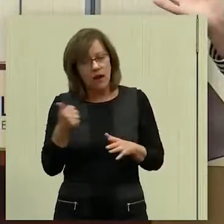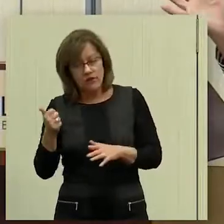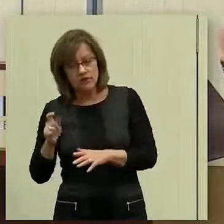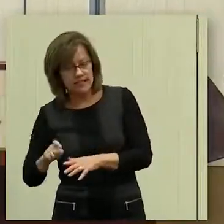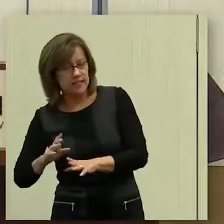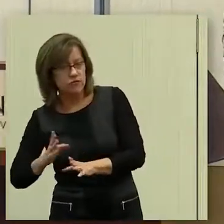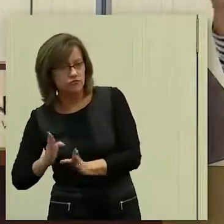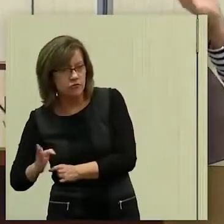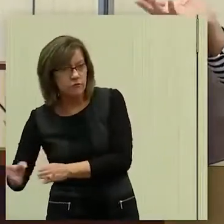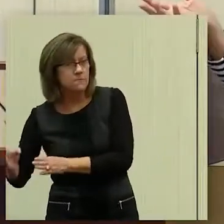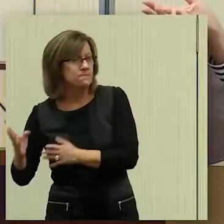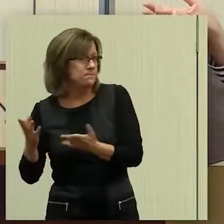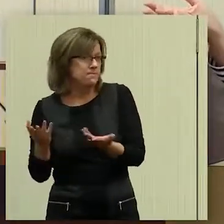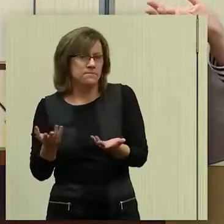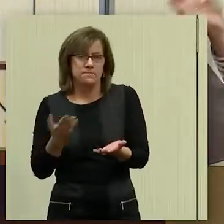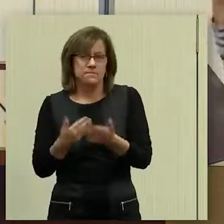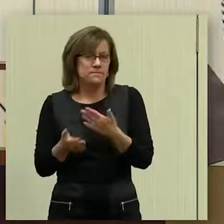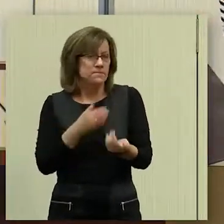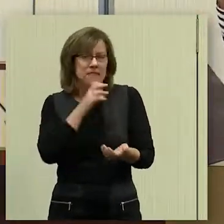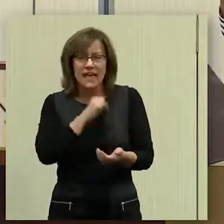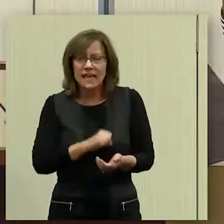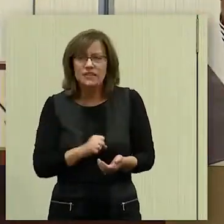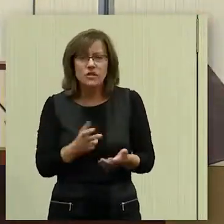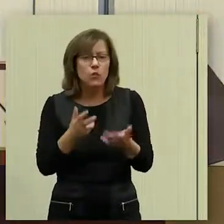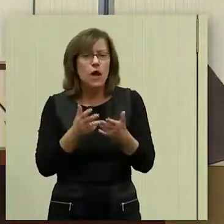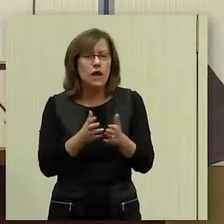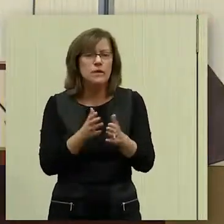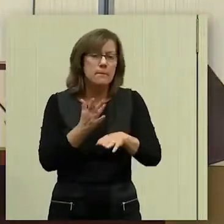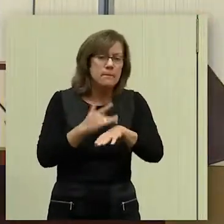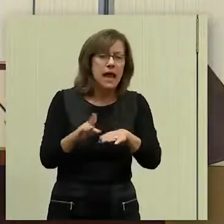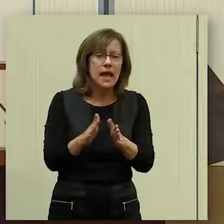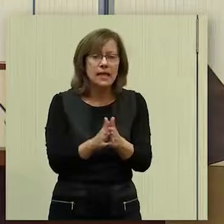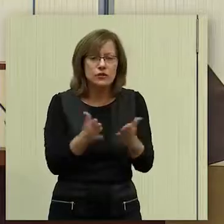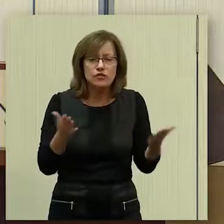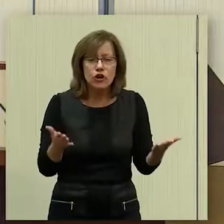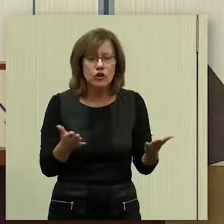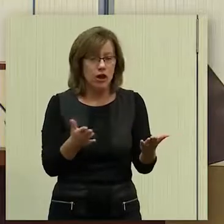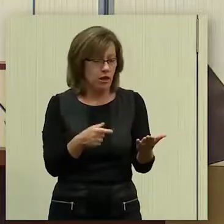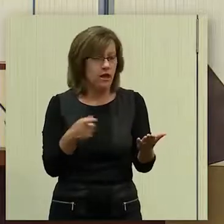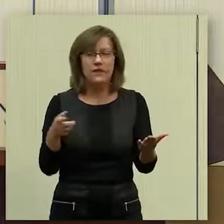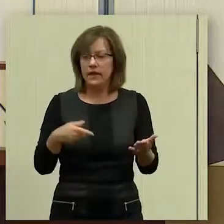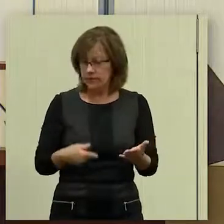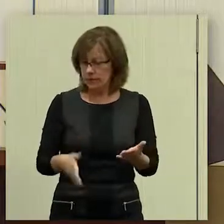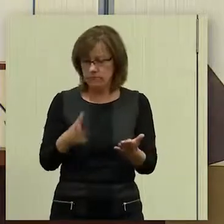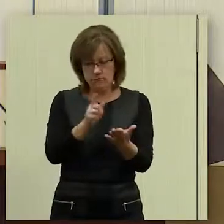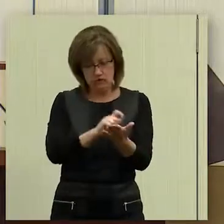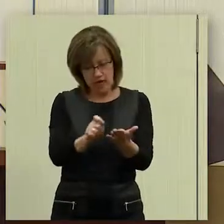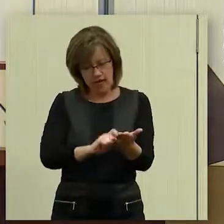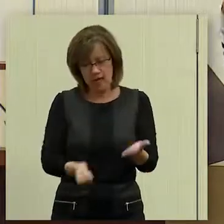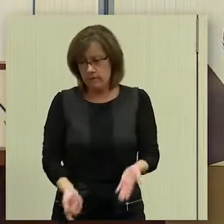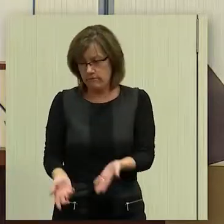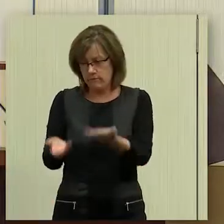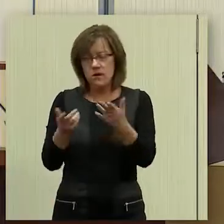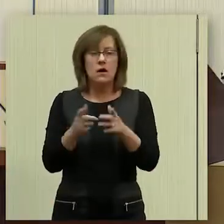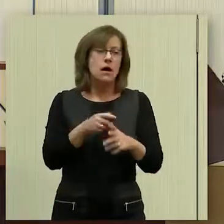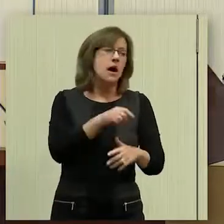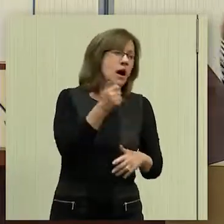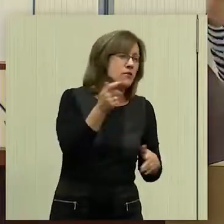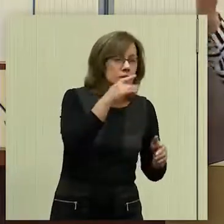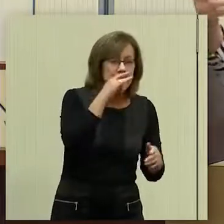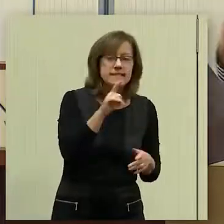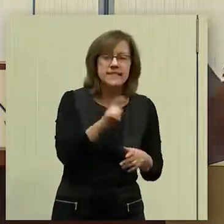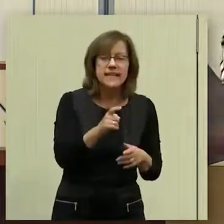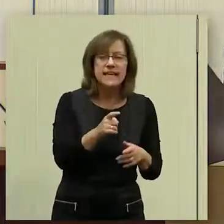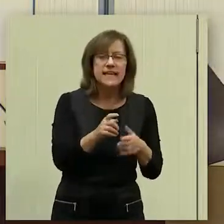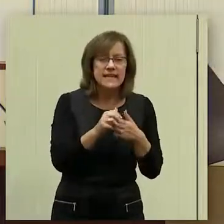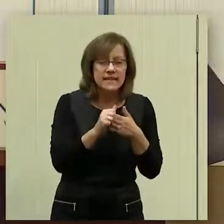just a blank journal and be able to write whatever they want and tell a story. Someone else might want some sentence starters. Give me some prompts. Give me some ways to how